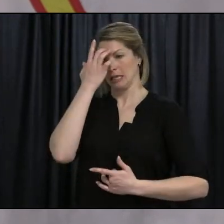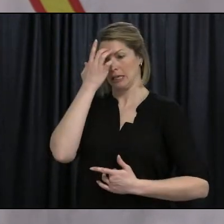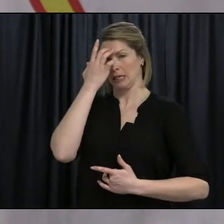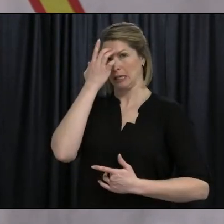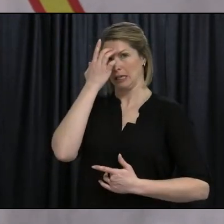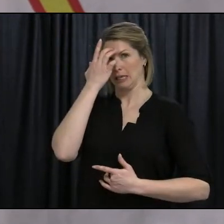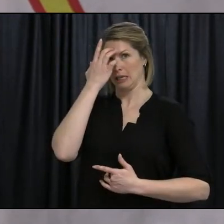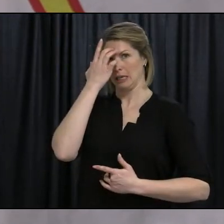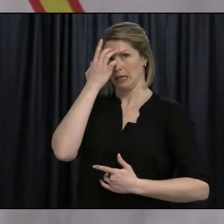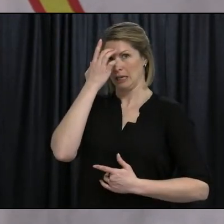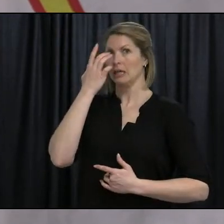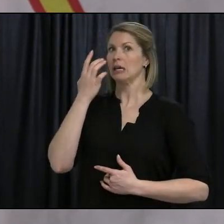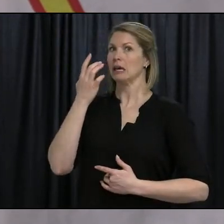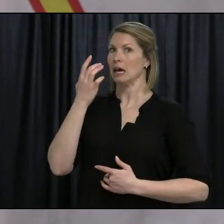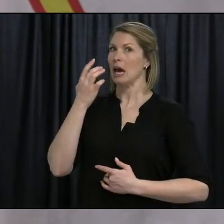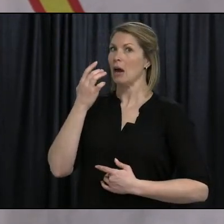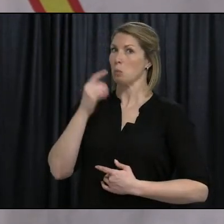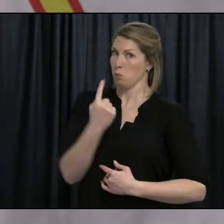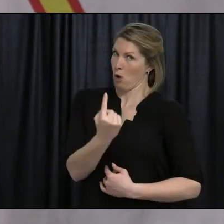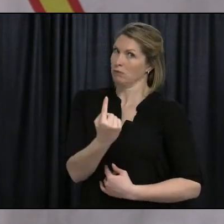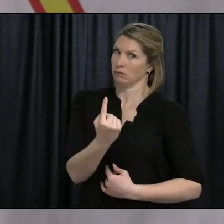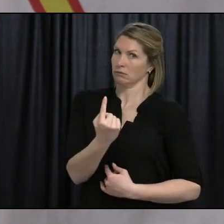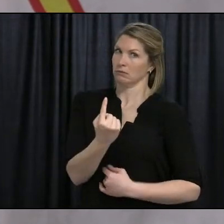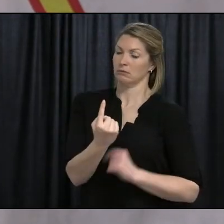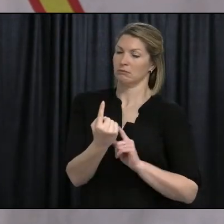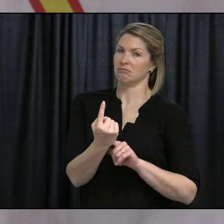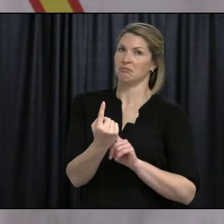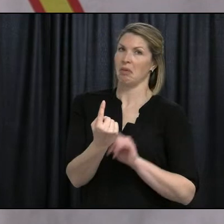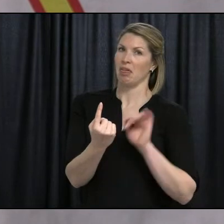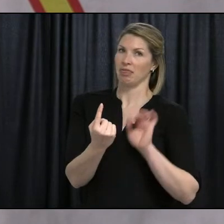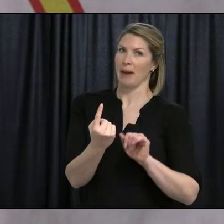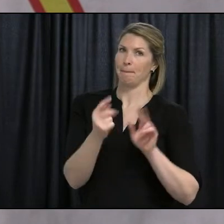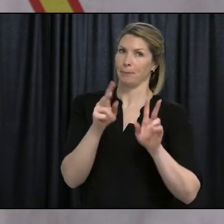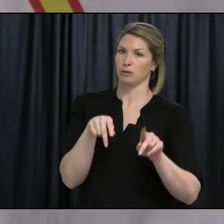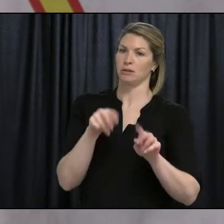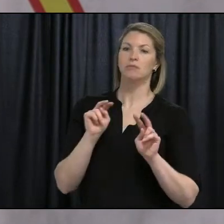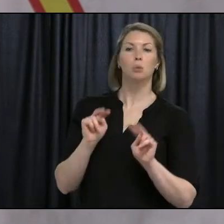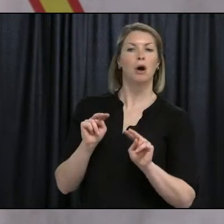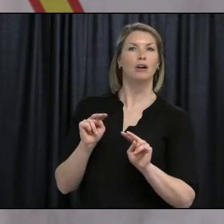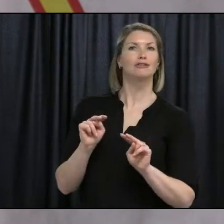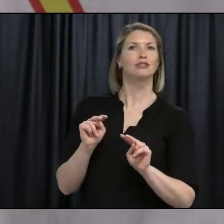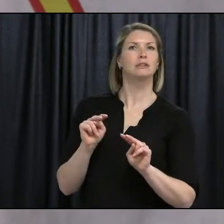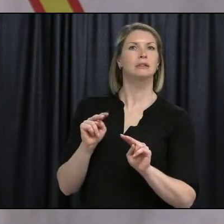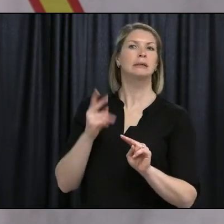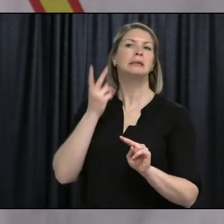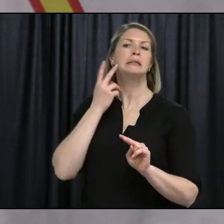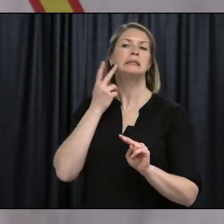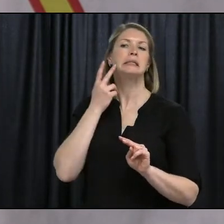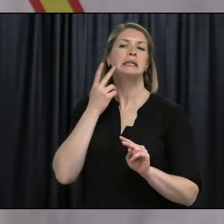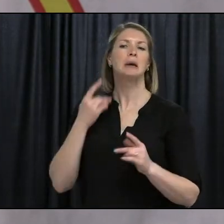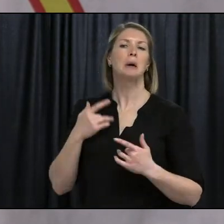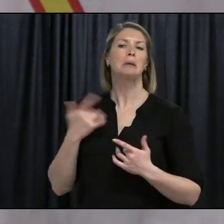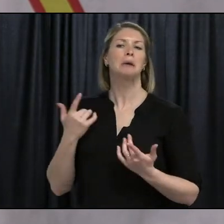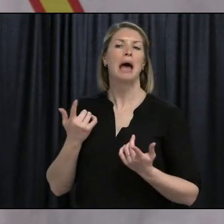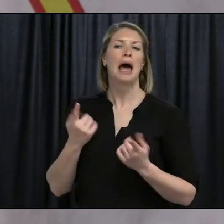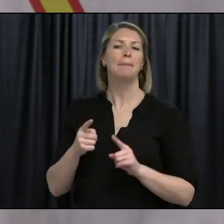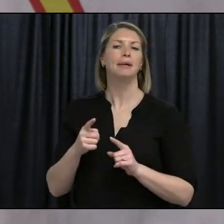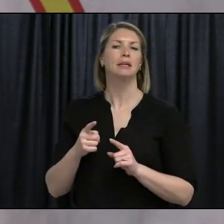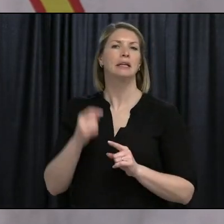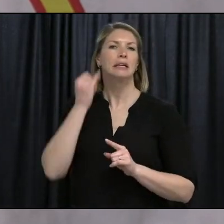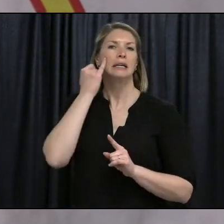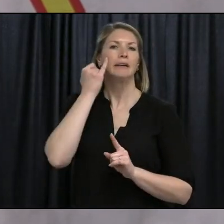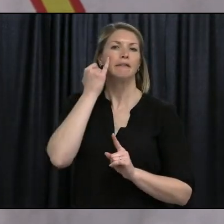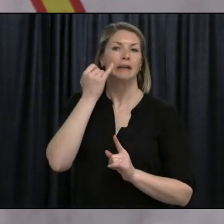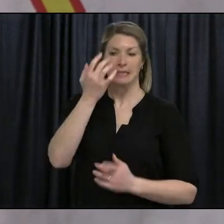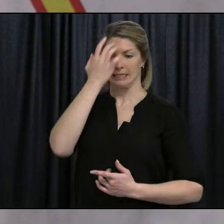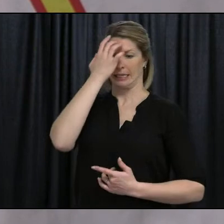on. Obviously we want to make sure we know what's happening post-vaccination with regard to transmission. I